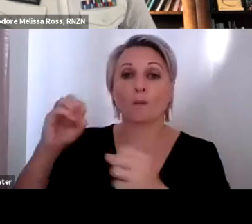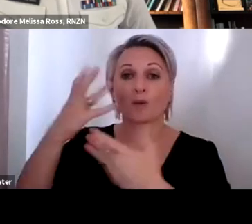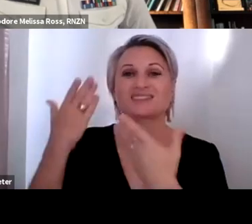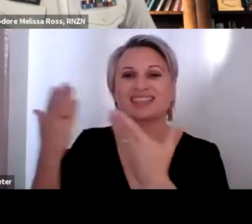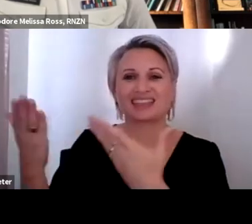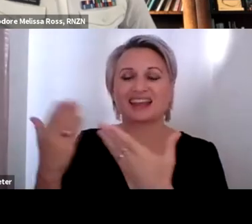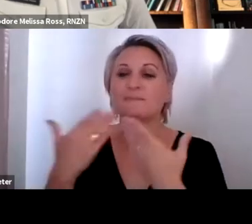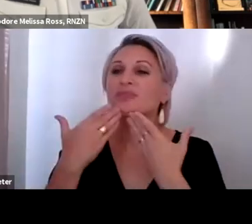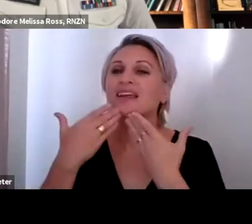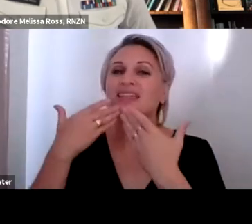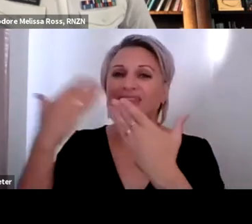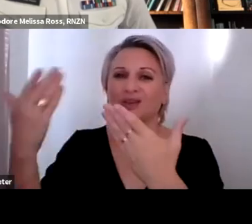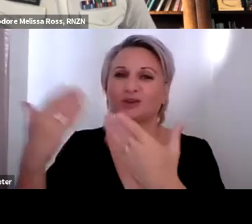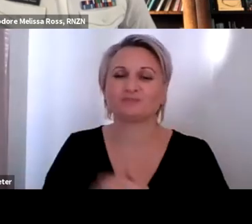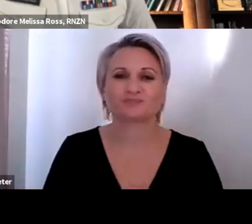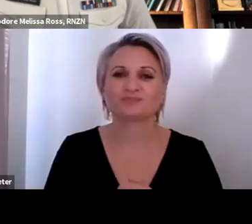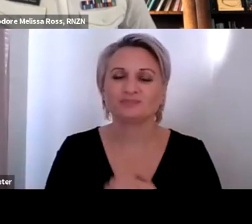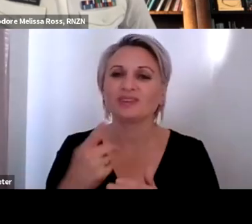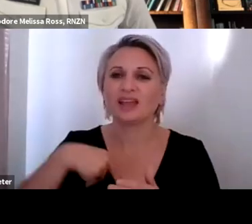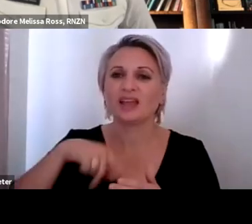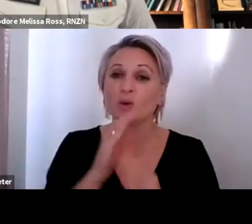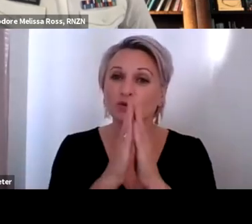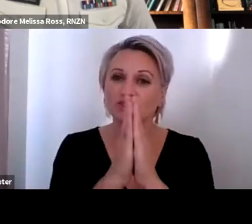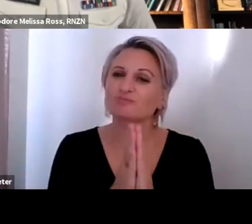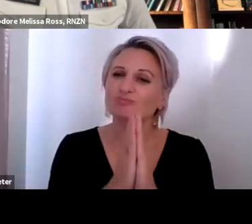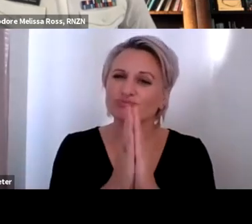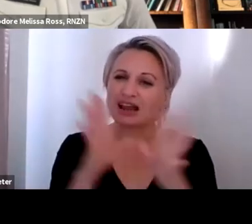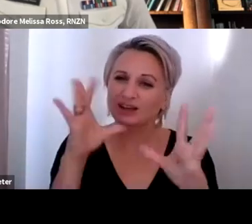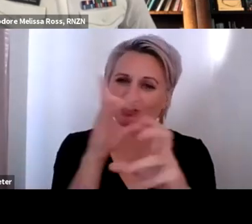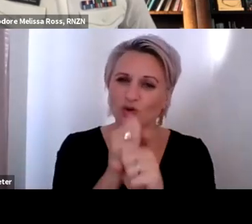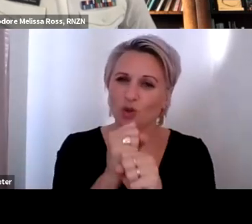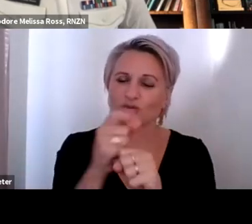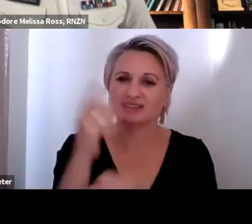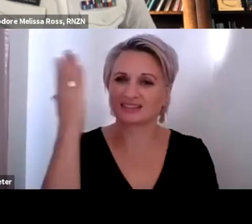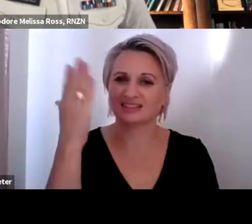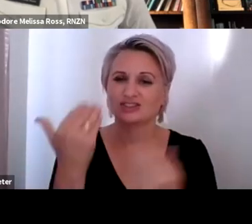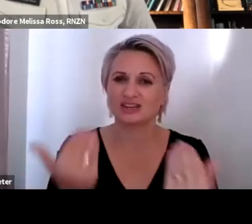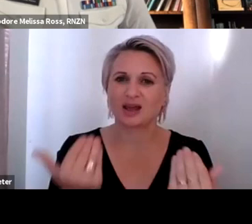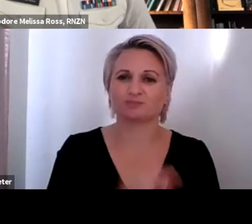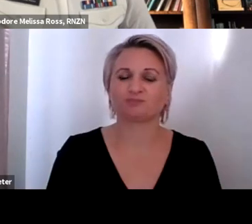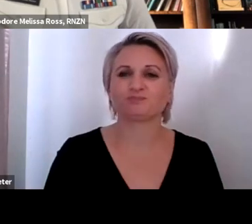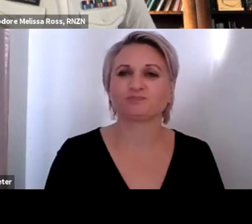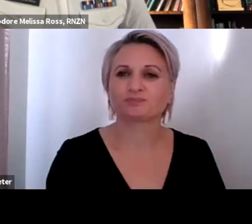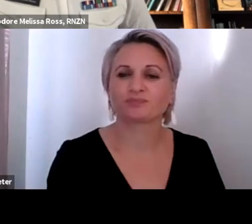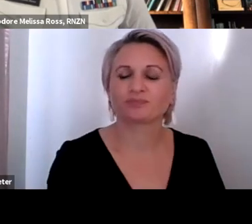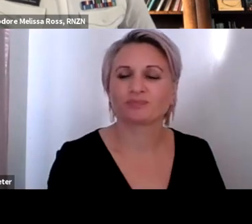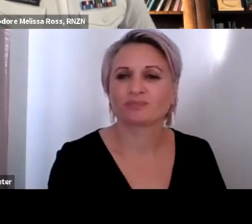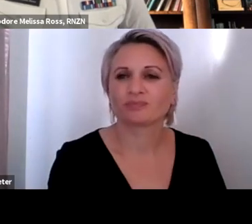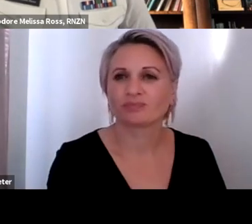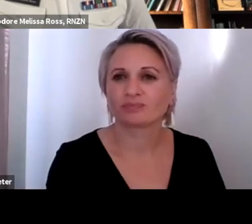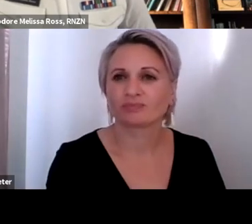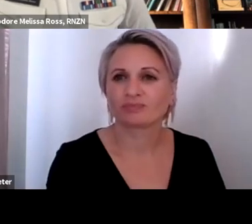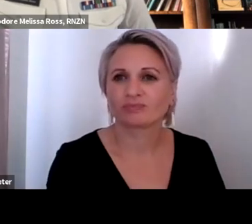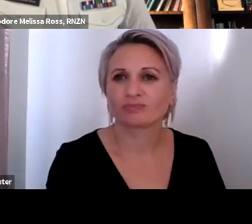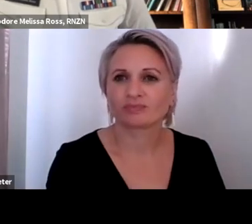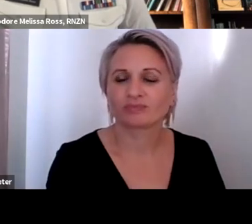you. So if we just kind of take a moment and we'll say karakia. Kia tau, kia tātou katoa, te atawhai o